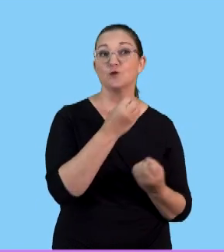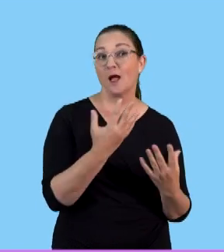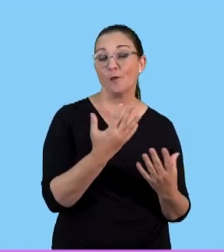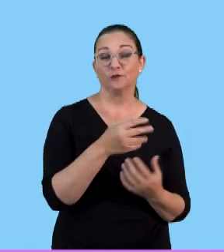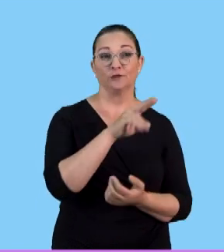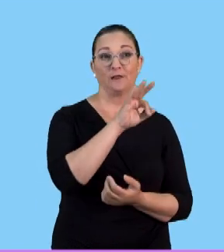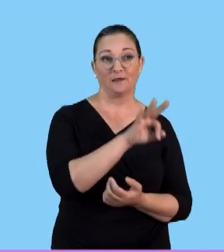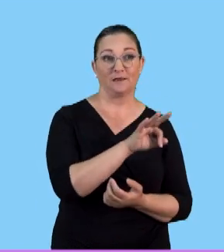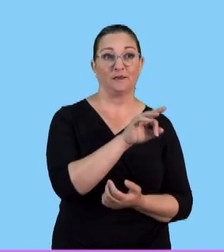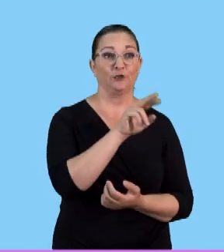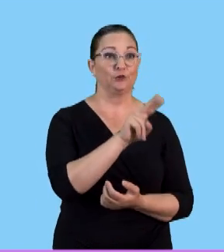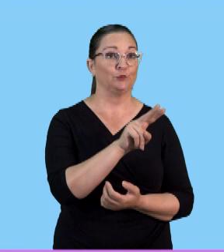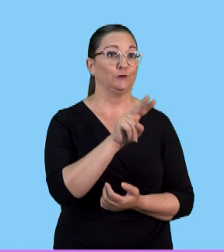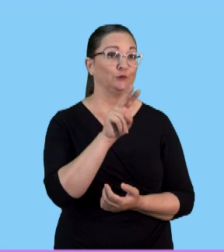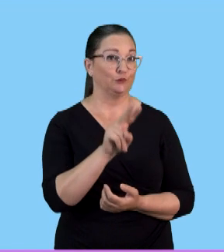have used